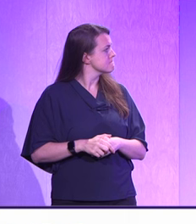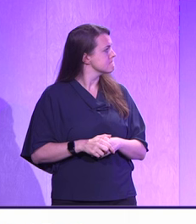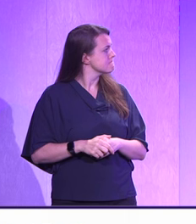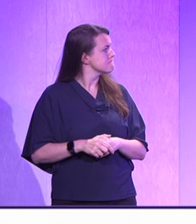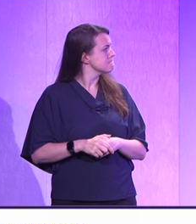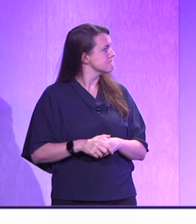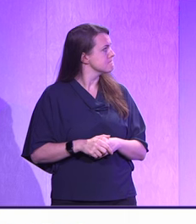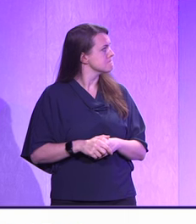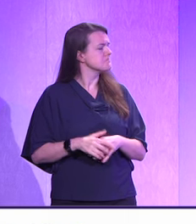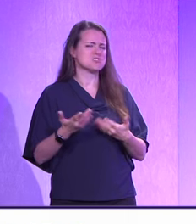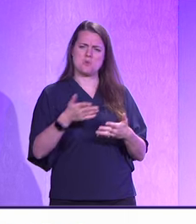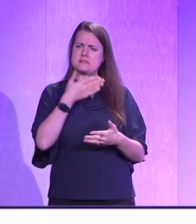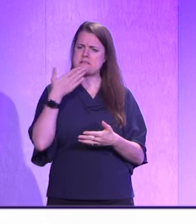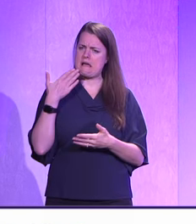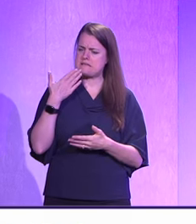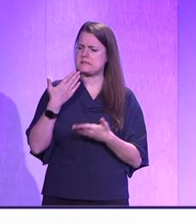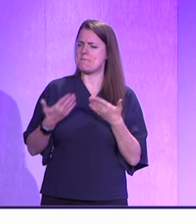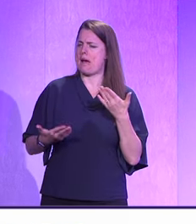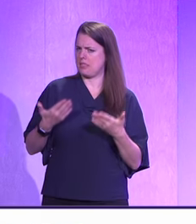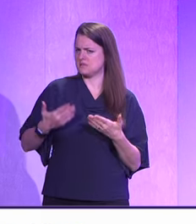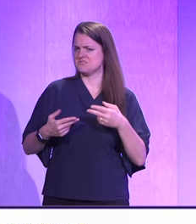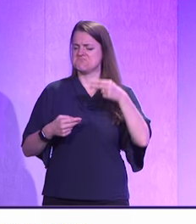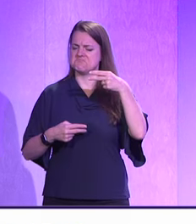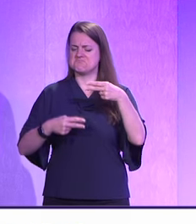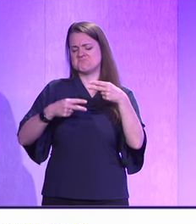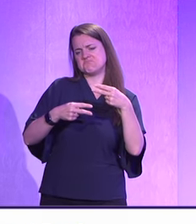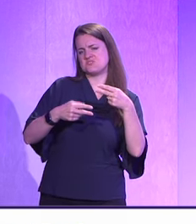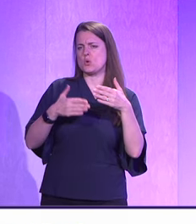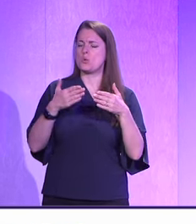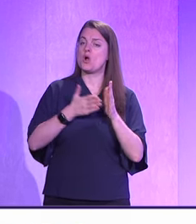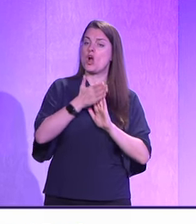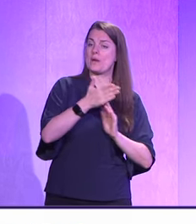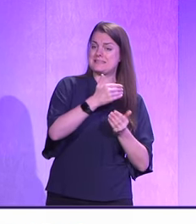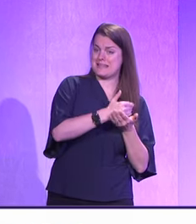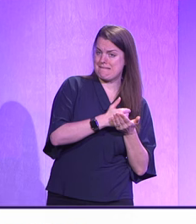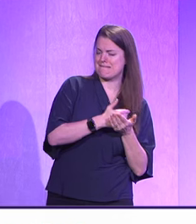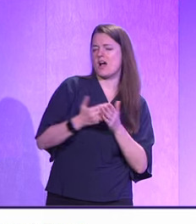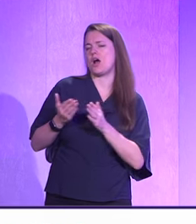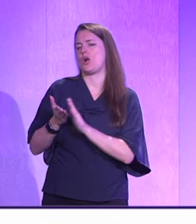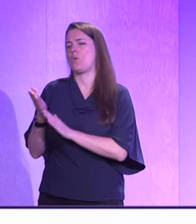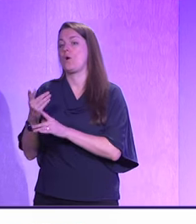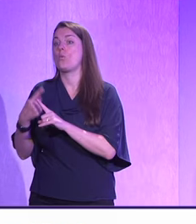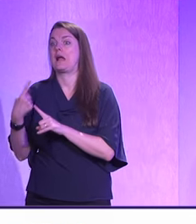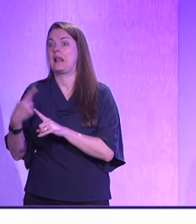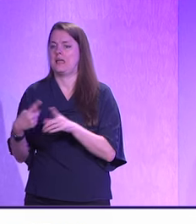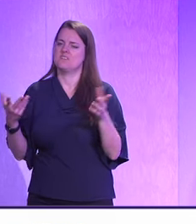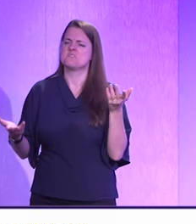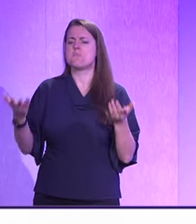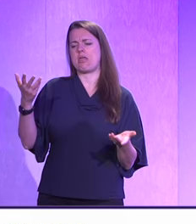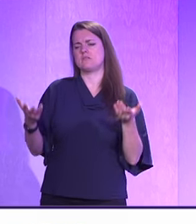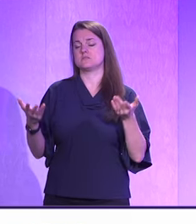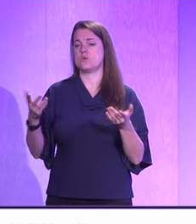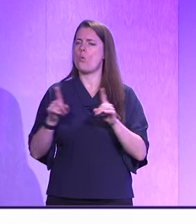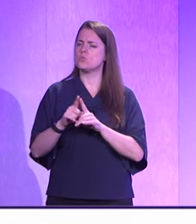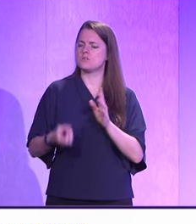it's a nice balance. It's a nice, healthy balance between going quickly and going safely, which is brilliant. We can add another metric called flow